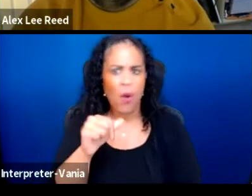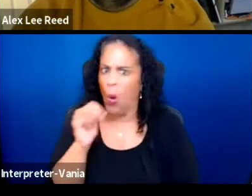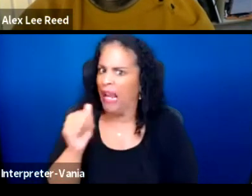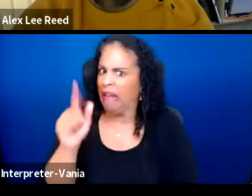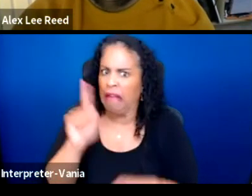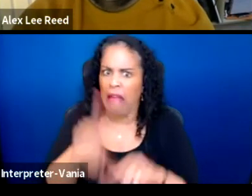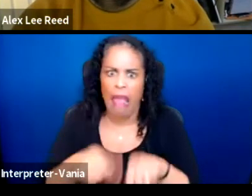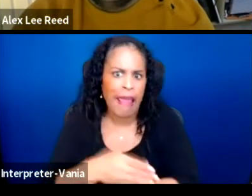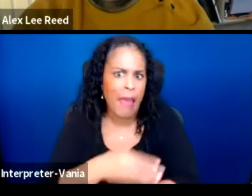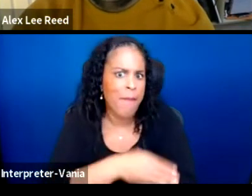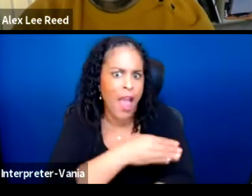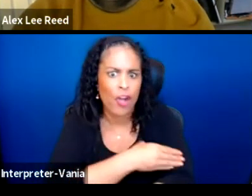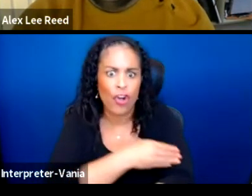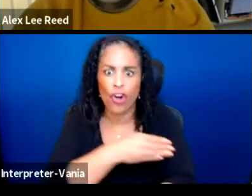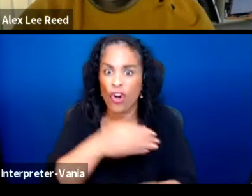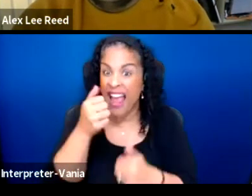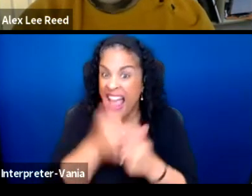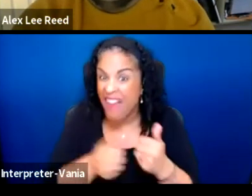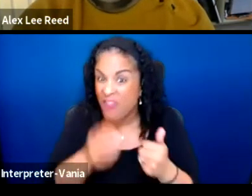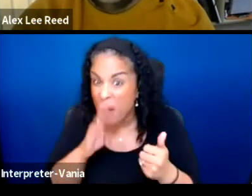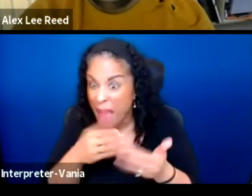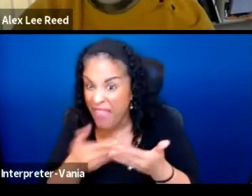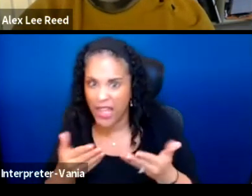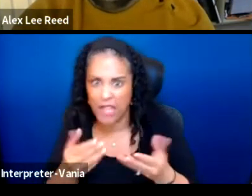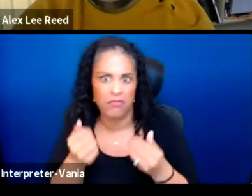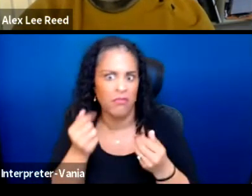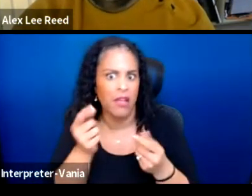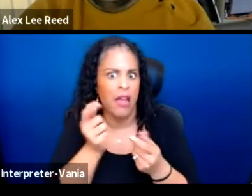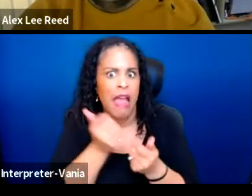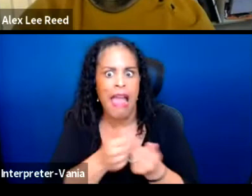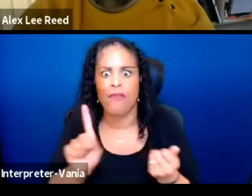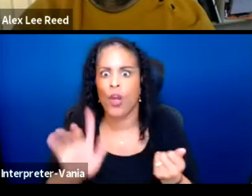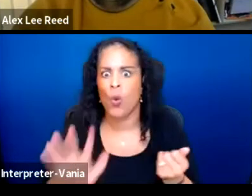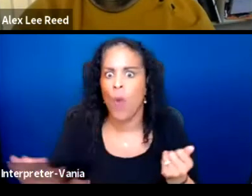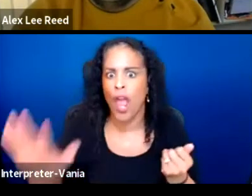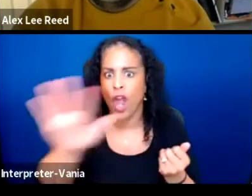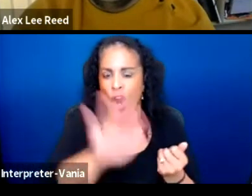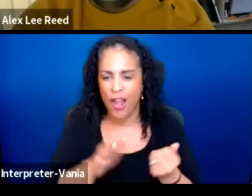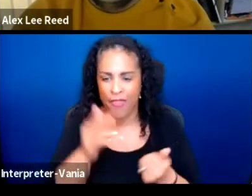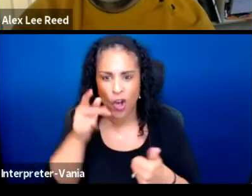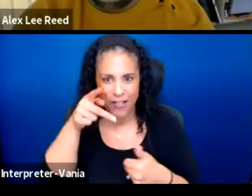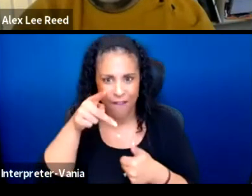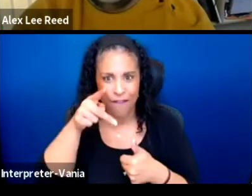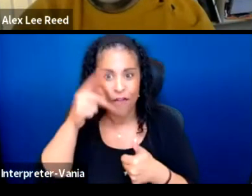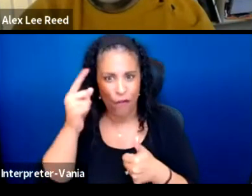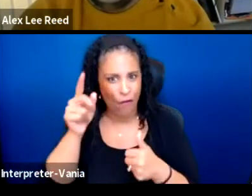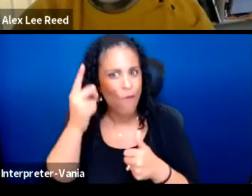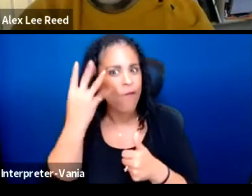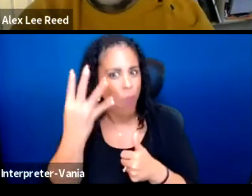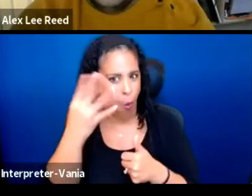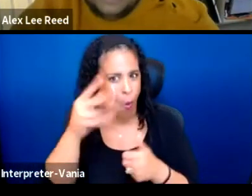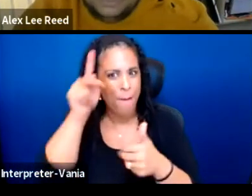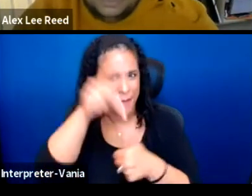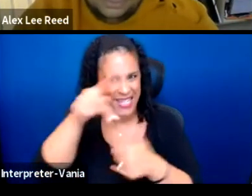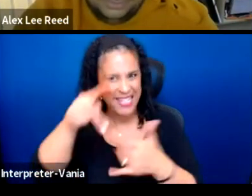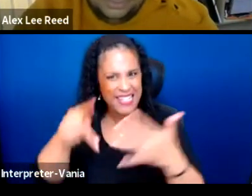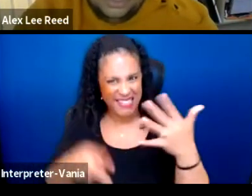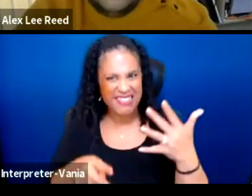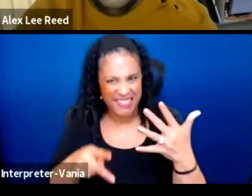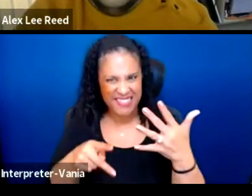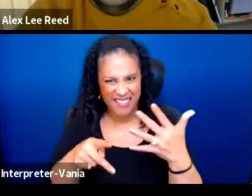every bad thing is everywhere. You know, there are four P's that add up to pessimism. There